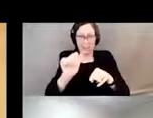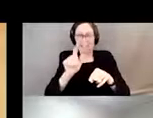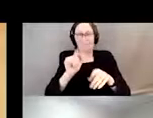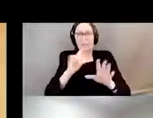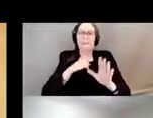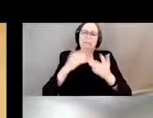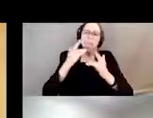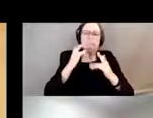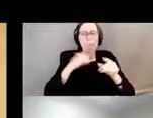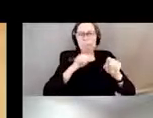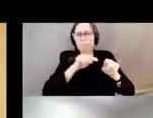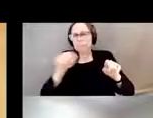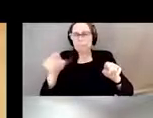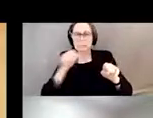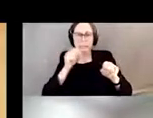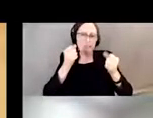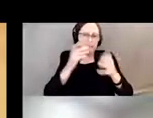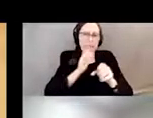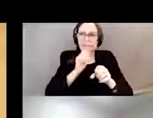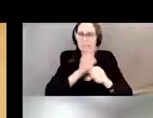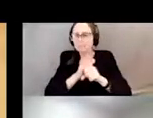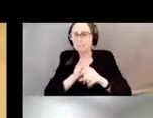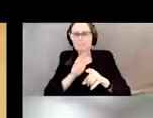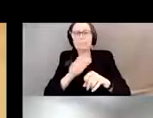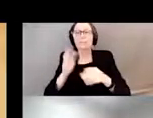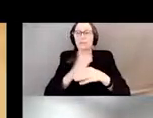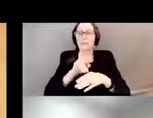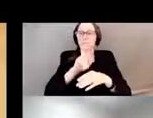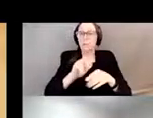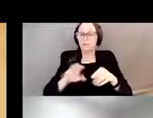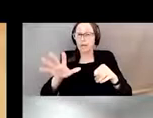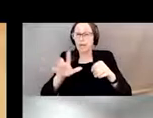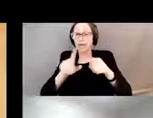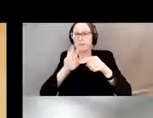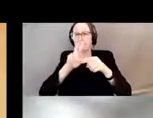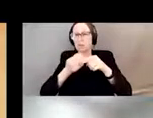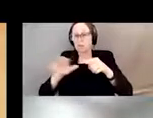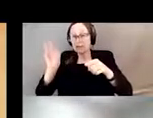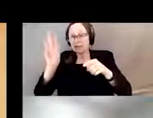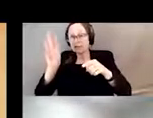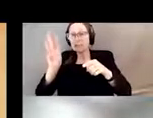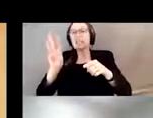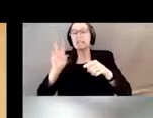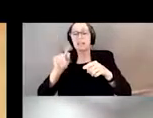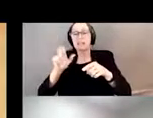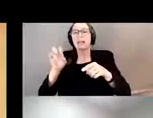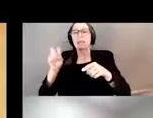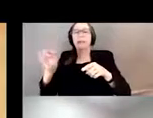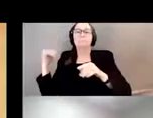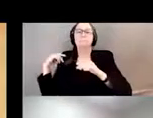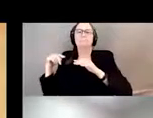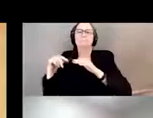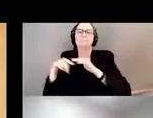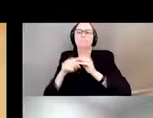thin. And between 2005 and 2006, the Taliban are able to rebound. They're able to